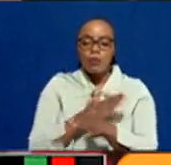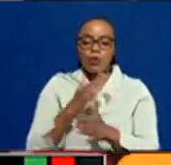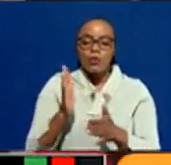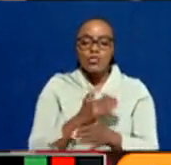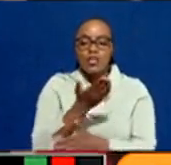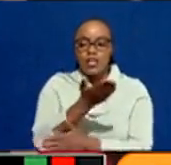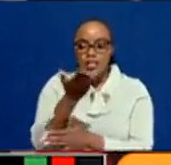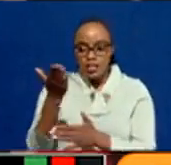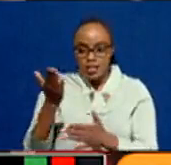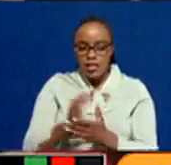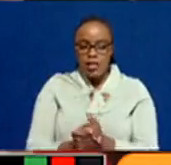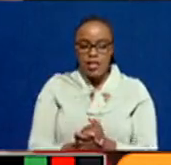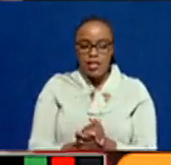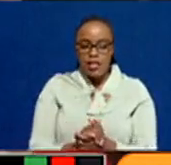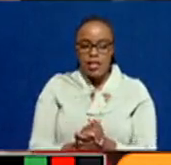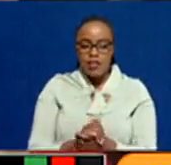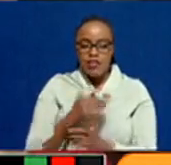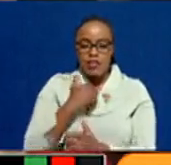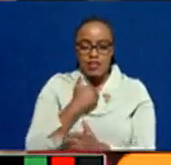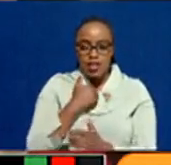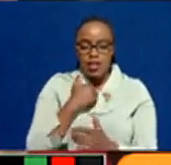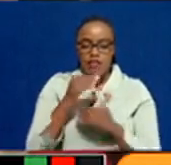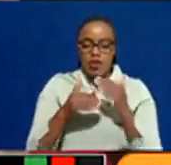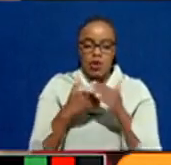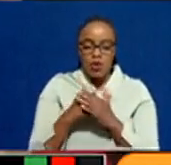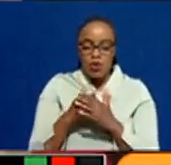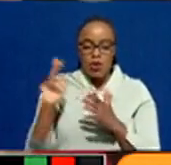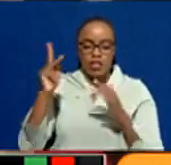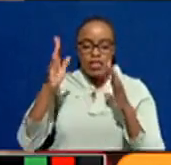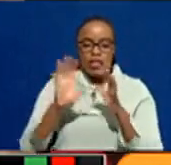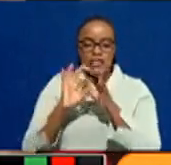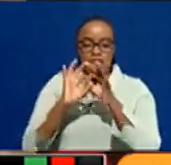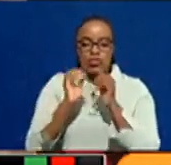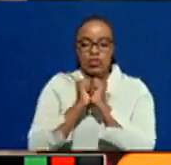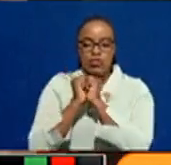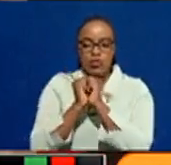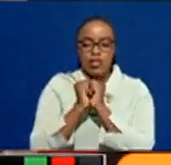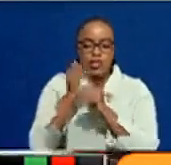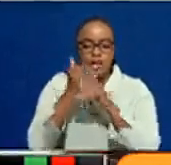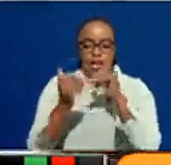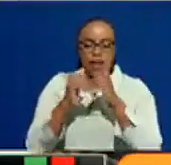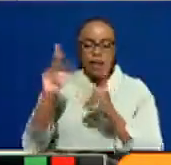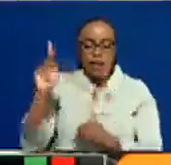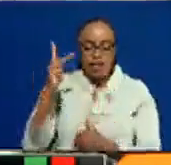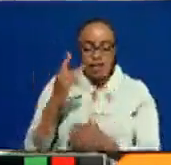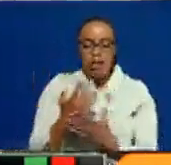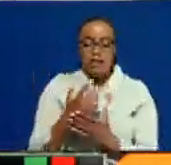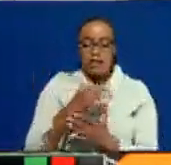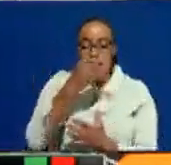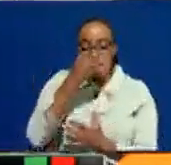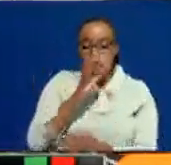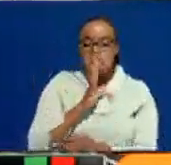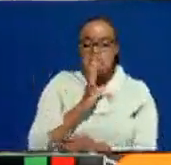hapa kwamba wananchi wote wa Kenya sasa mshikane mikono kuijenga Kenya. Ruto, in his